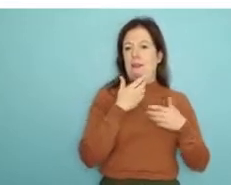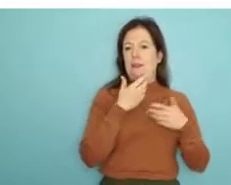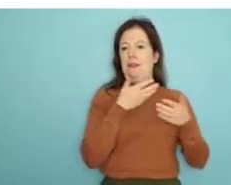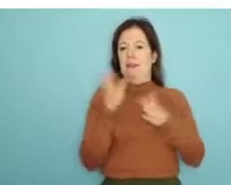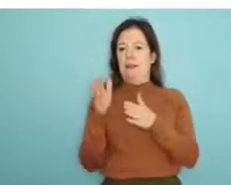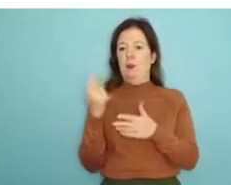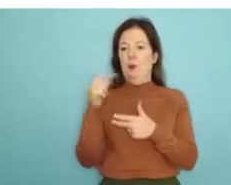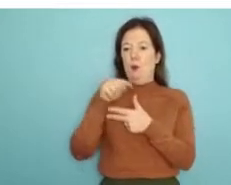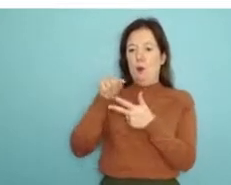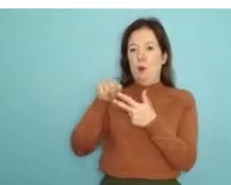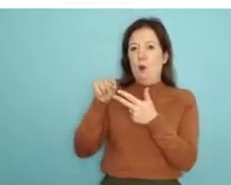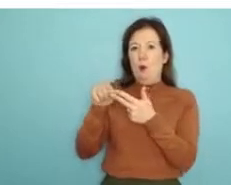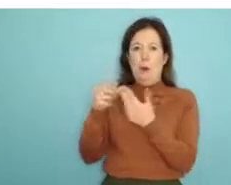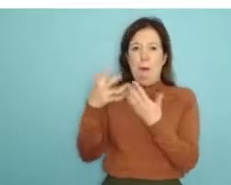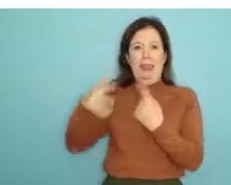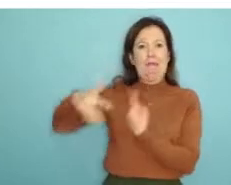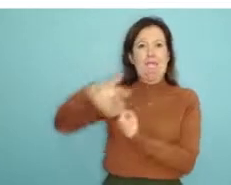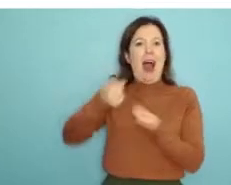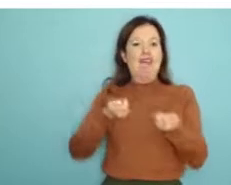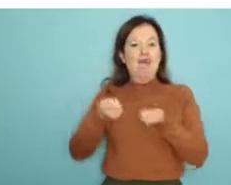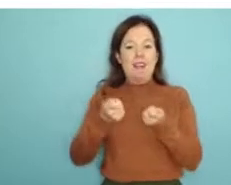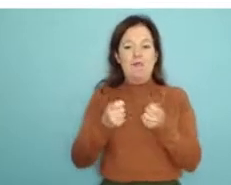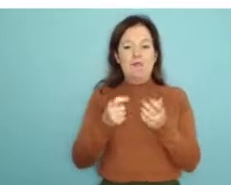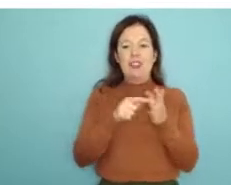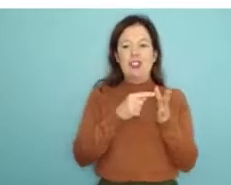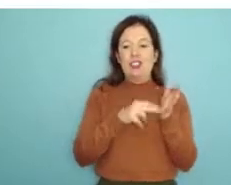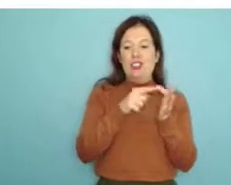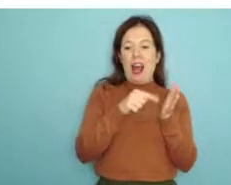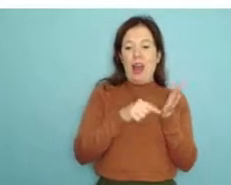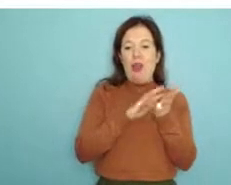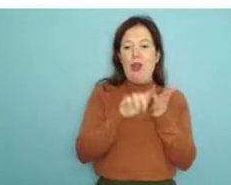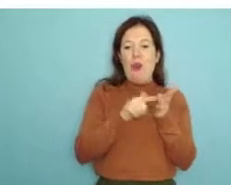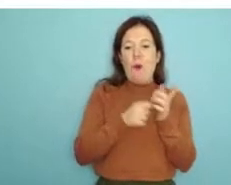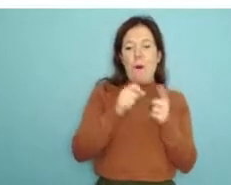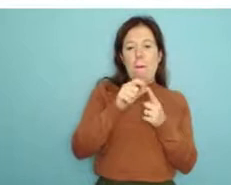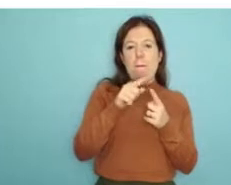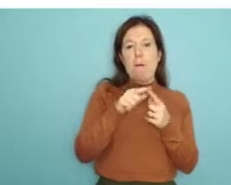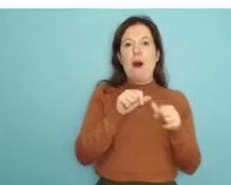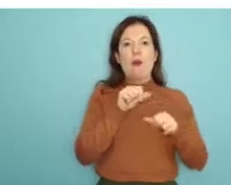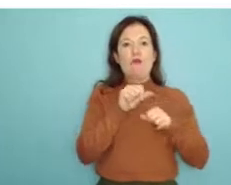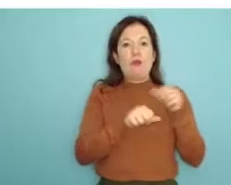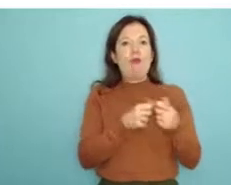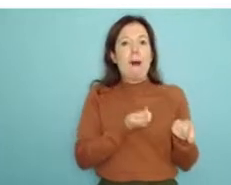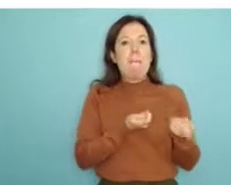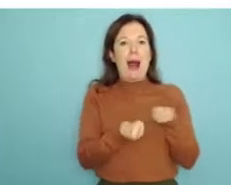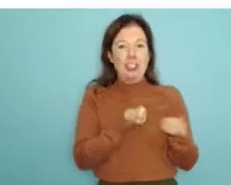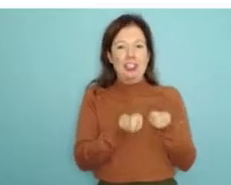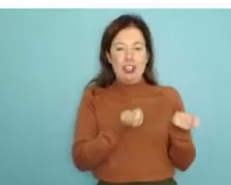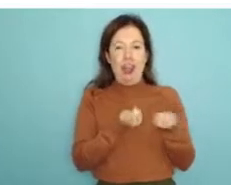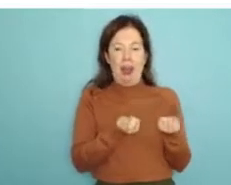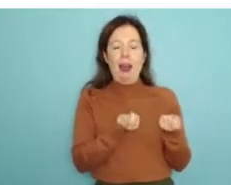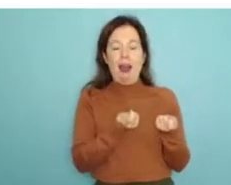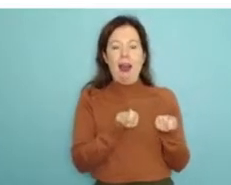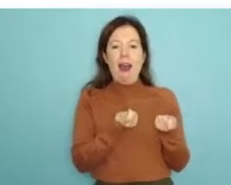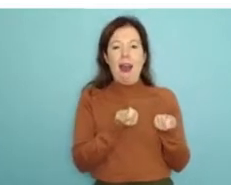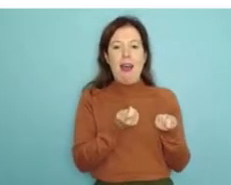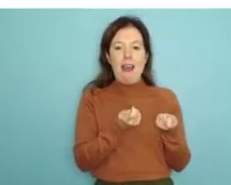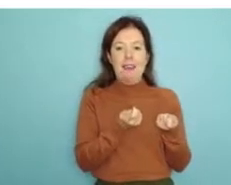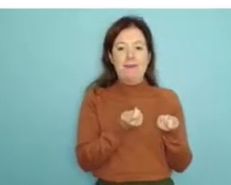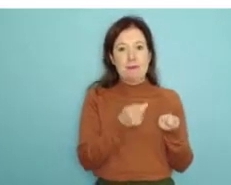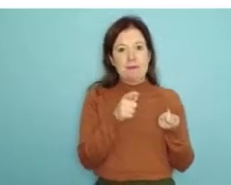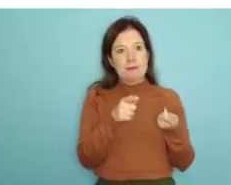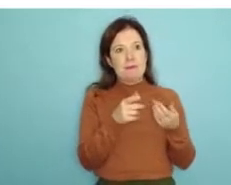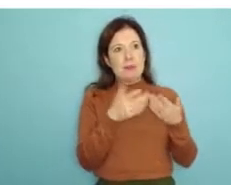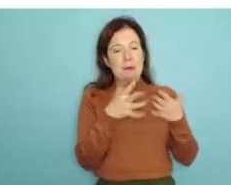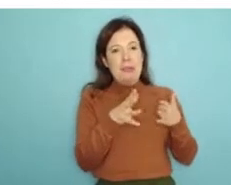stars of the week. So Jane Thorpe, who's program managed this event and has helped to steer the ship